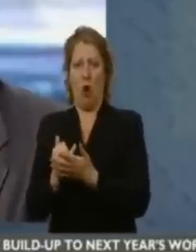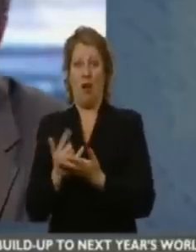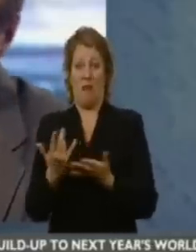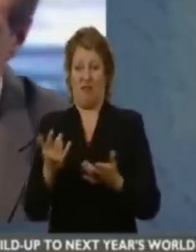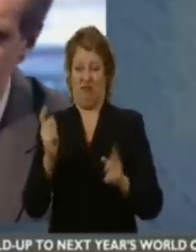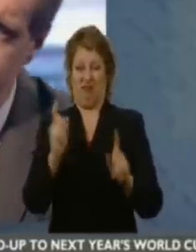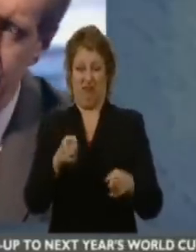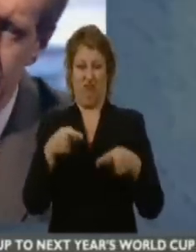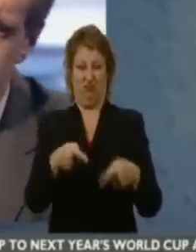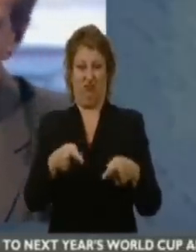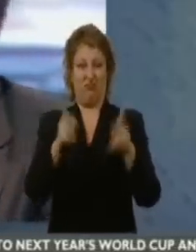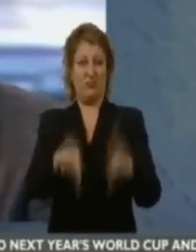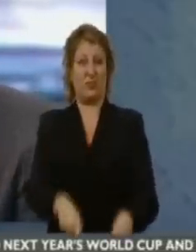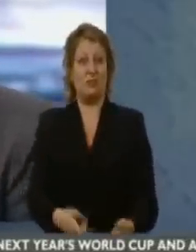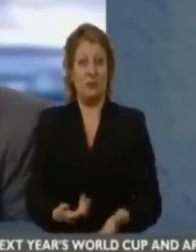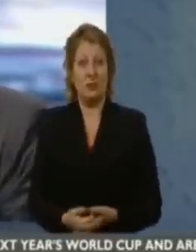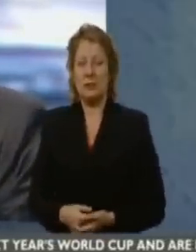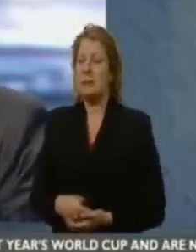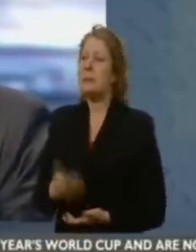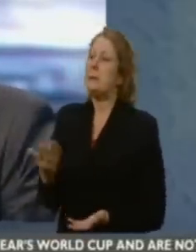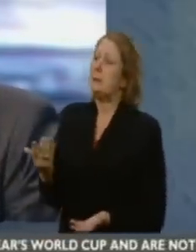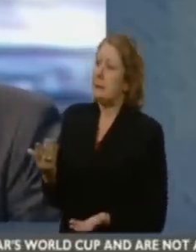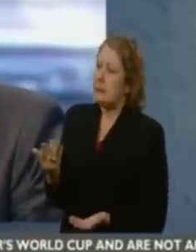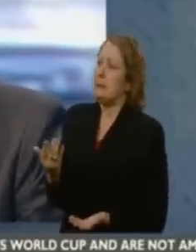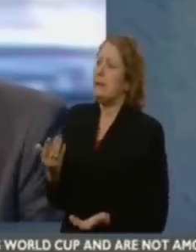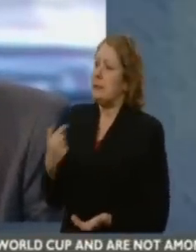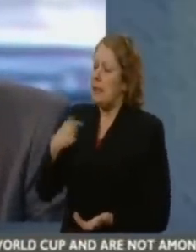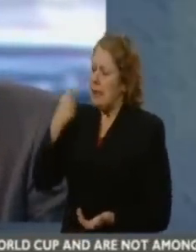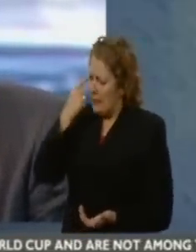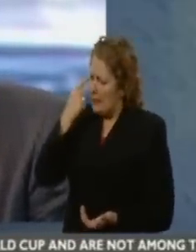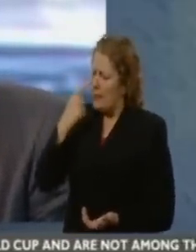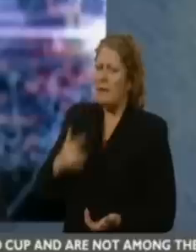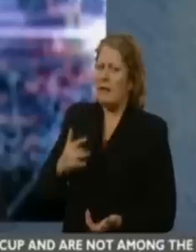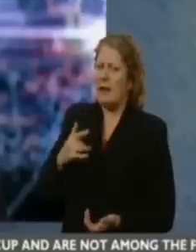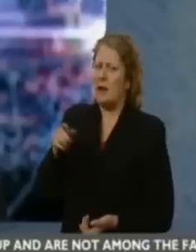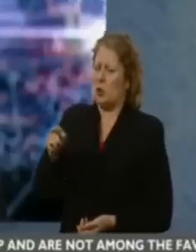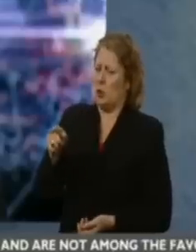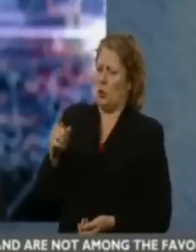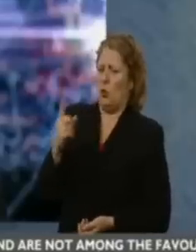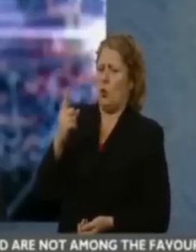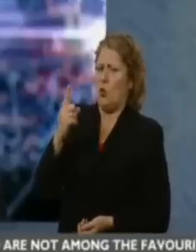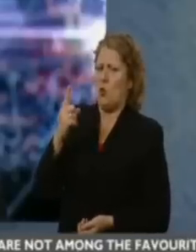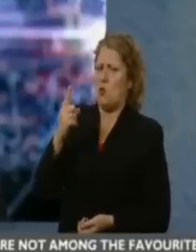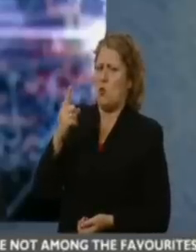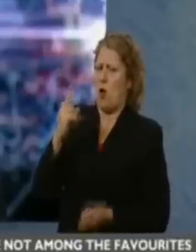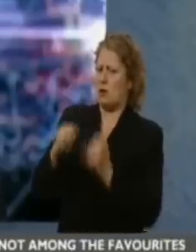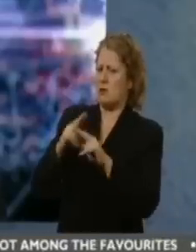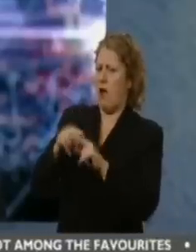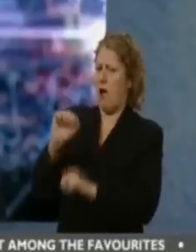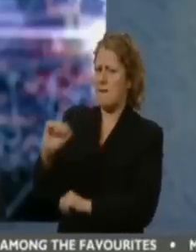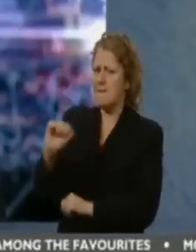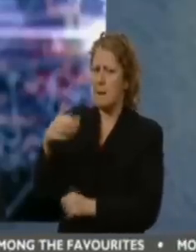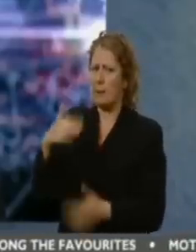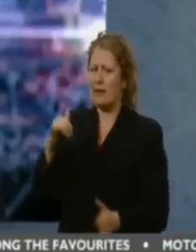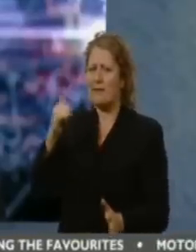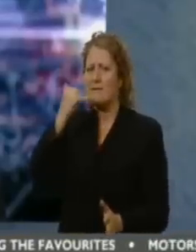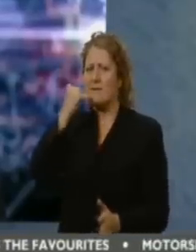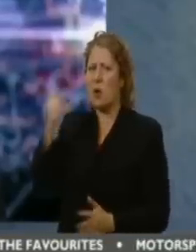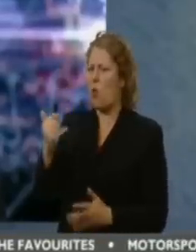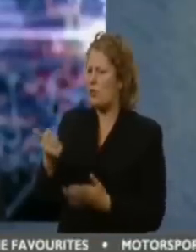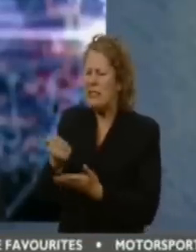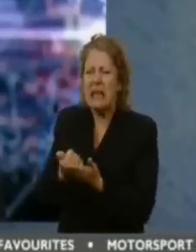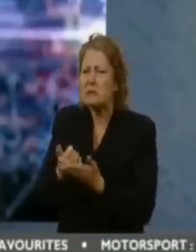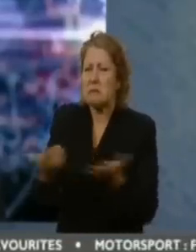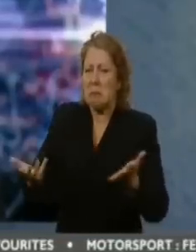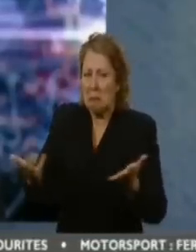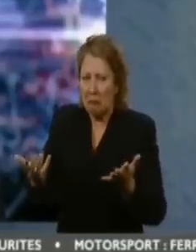could have done? I believe at one point a member of your staff got a phone call or a text message on the